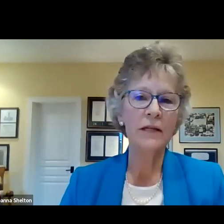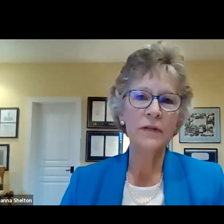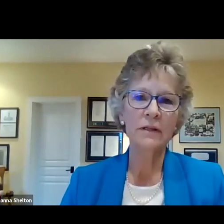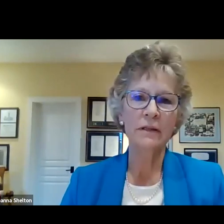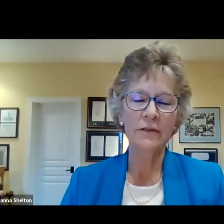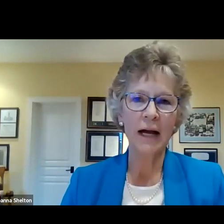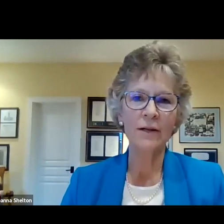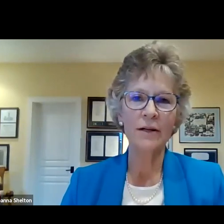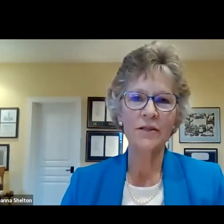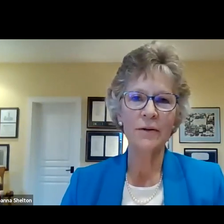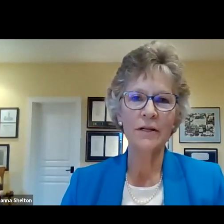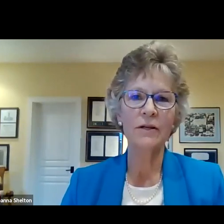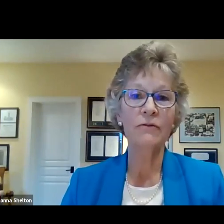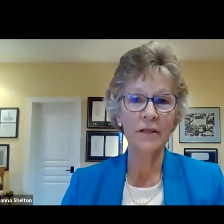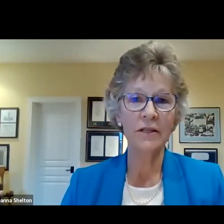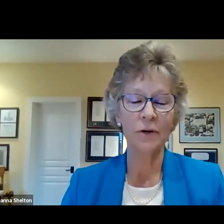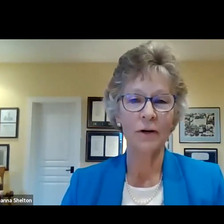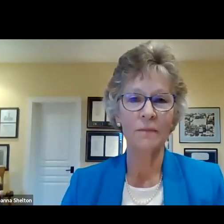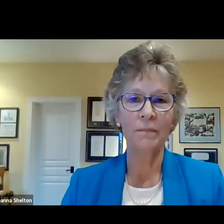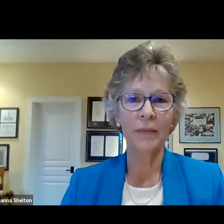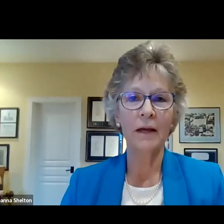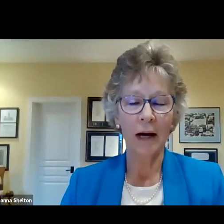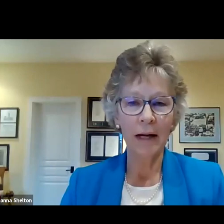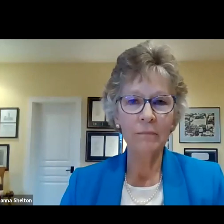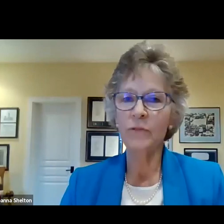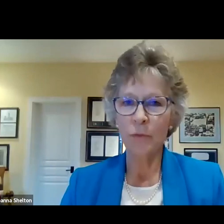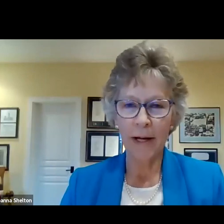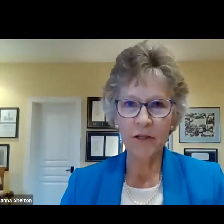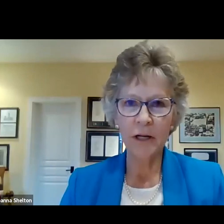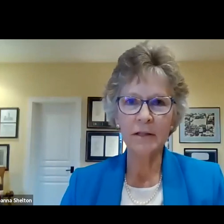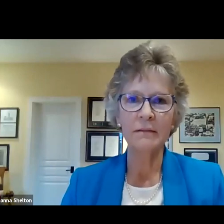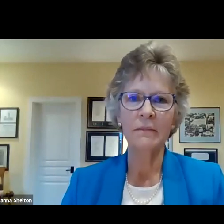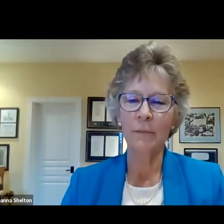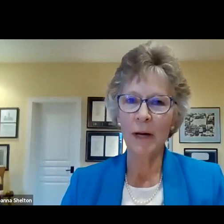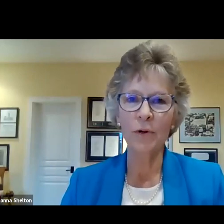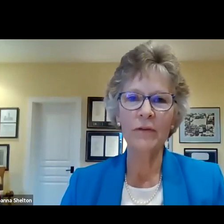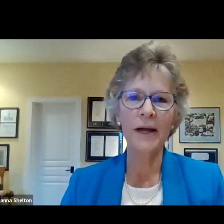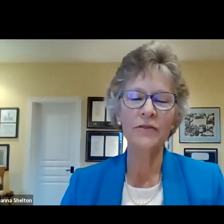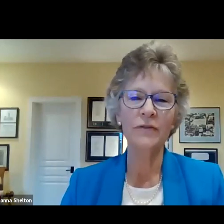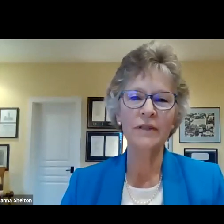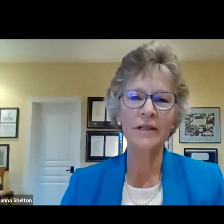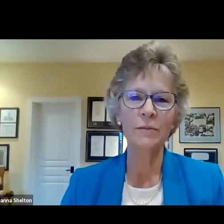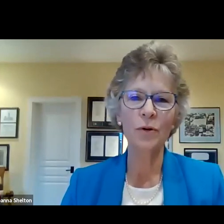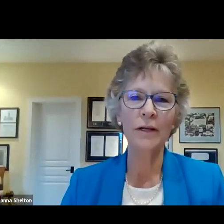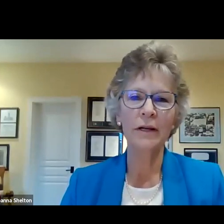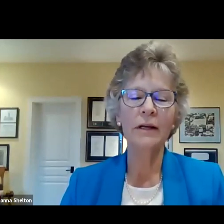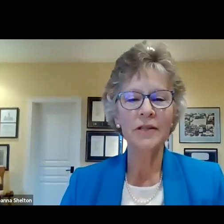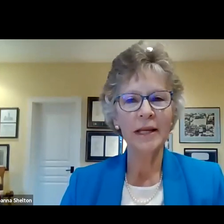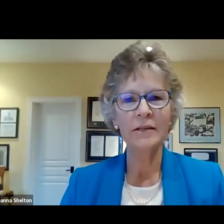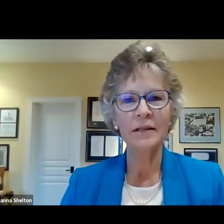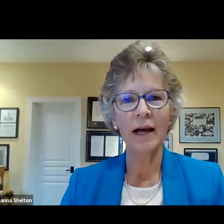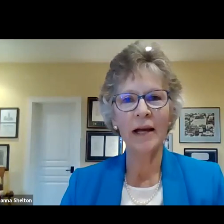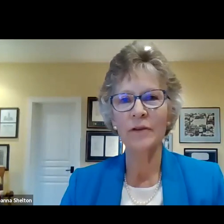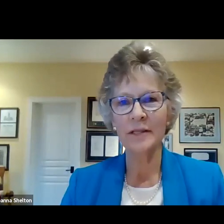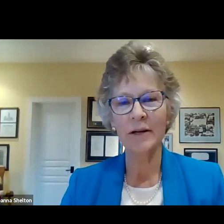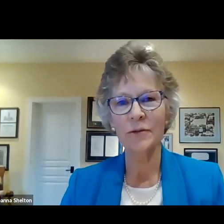monthly Mansfield Dialogue series for this fall. I'm Joanna Shelton, a member of the Mansfield Center Board, sitting